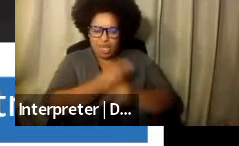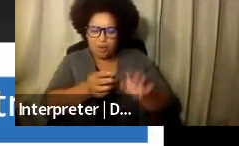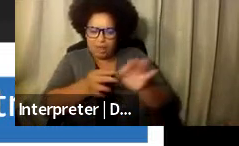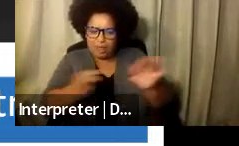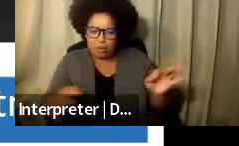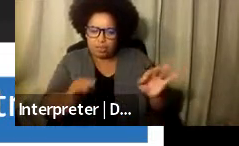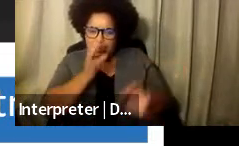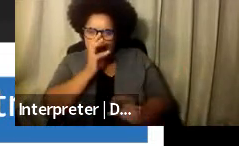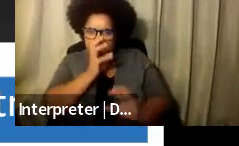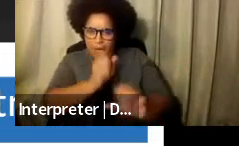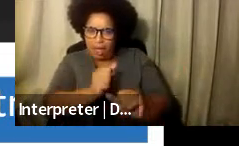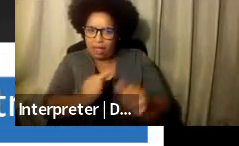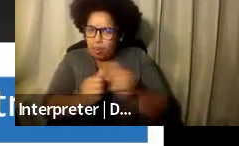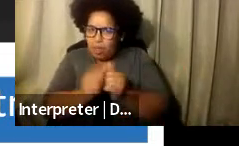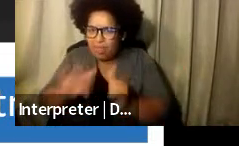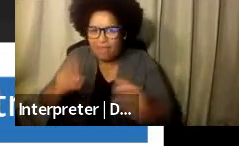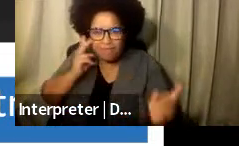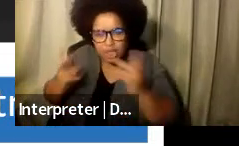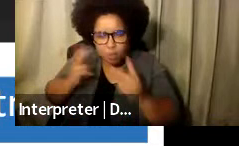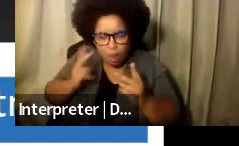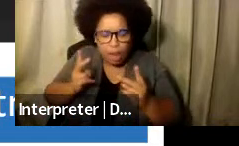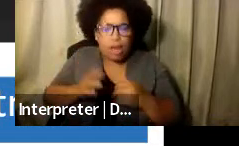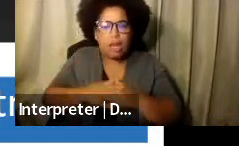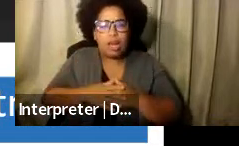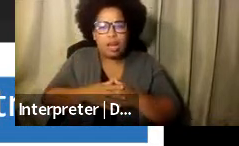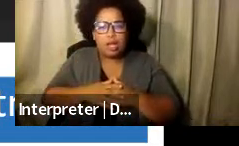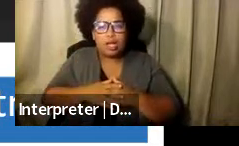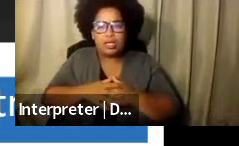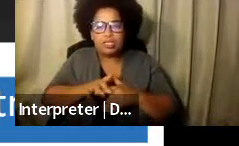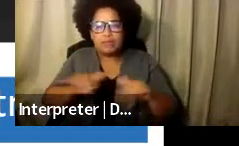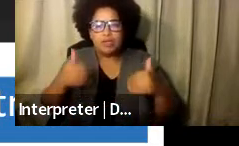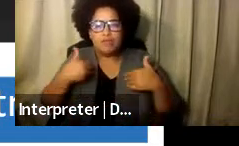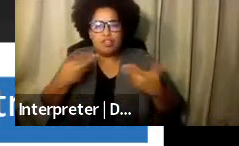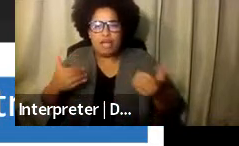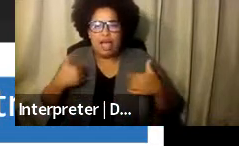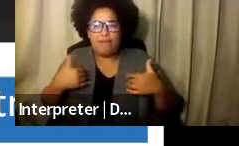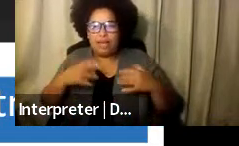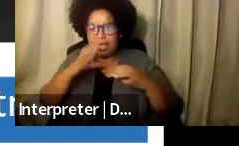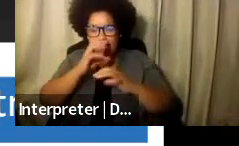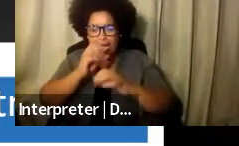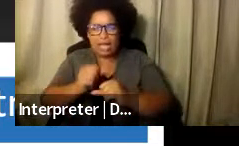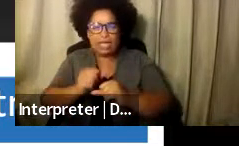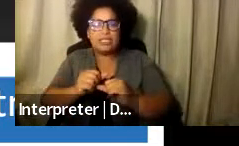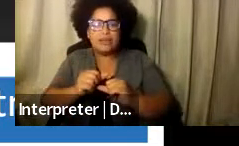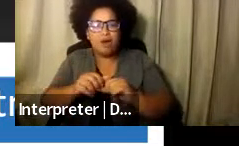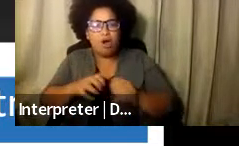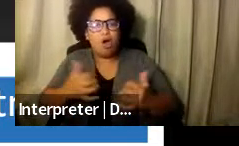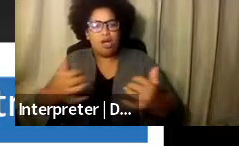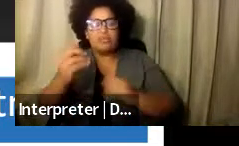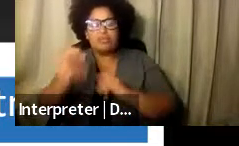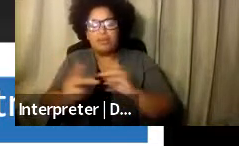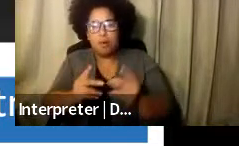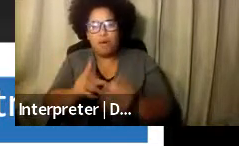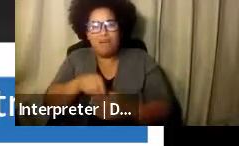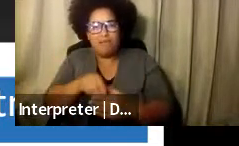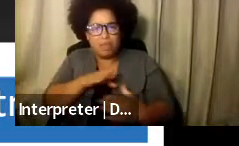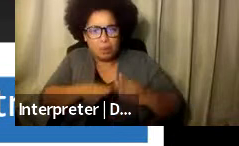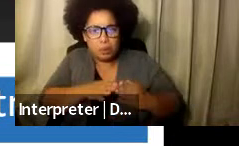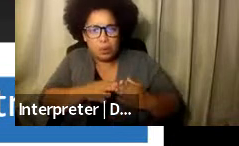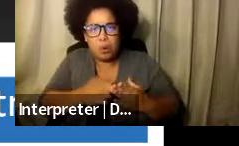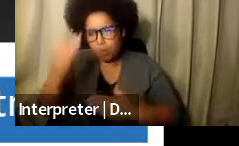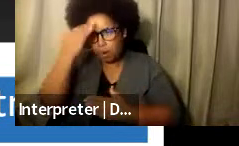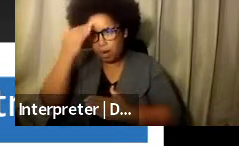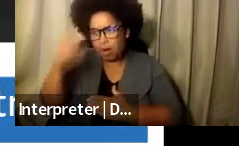compelling that should go with that visual, you know, while you've got this captive audience of community folks who are aware of what people